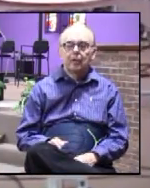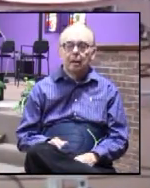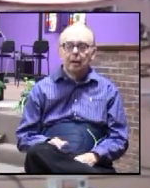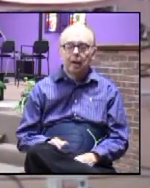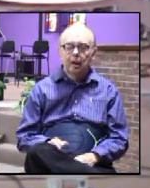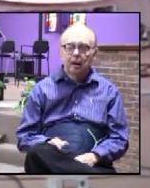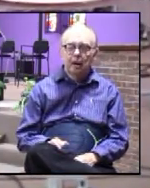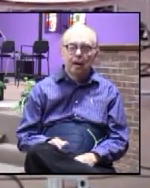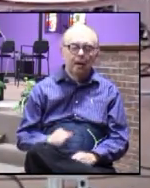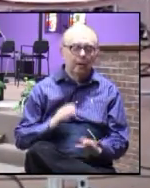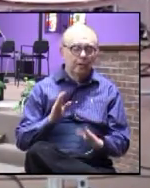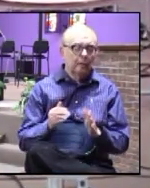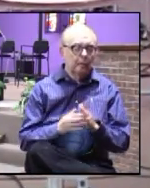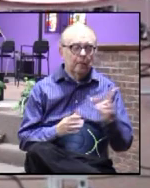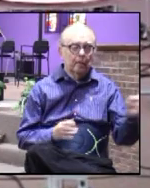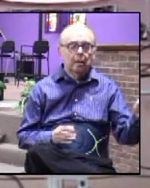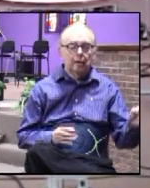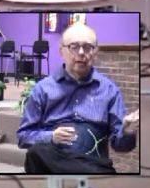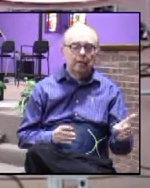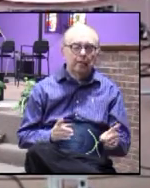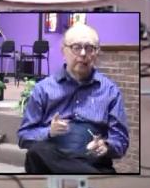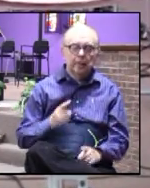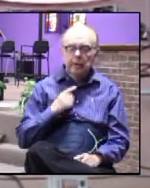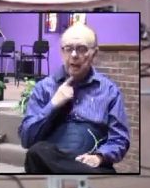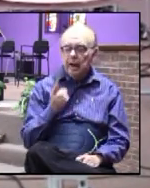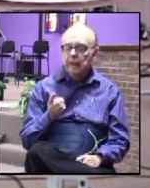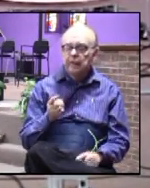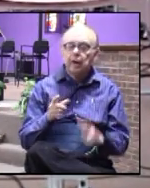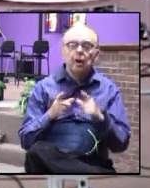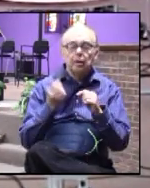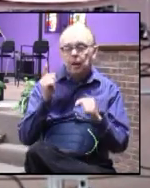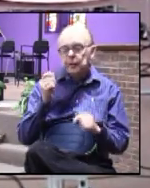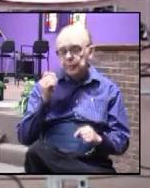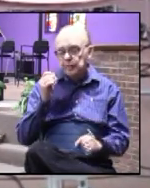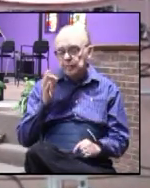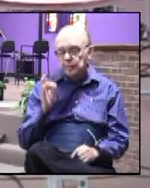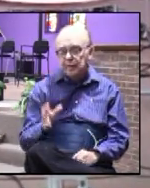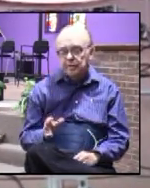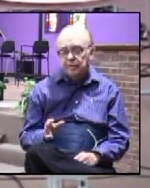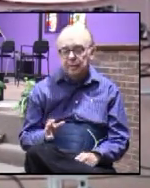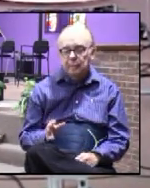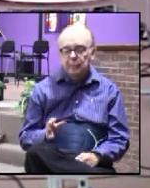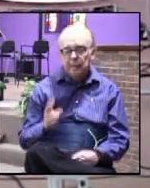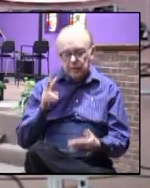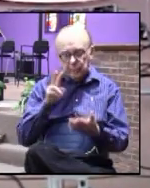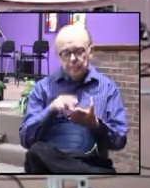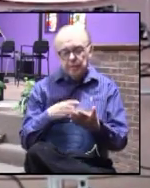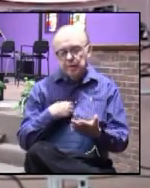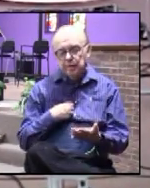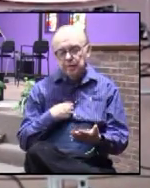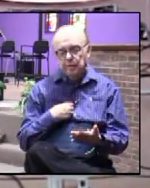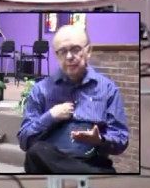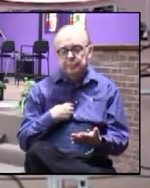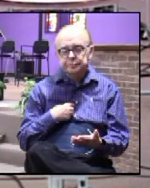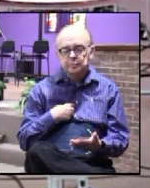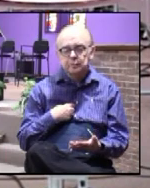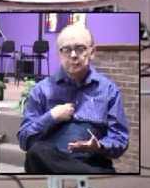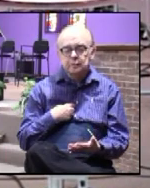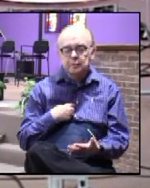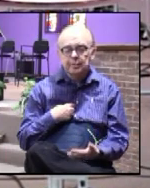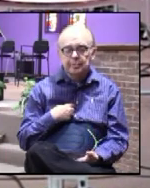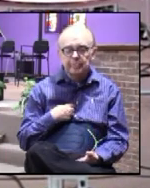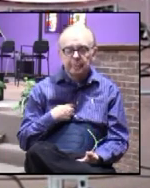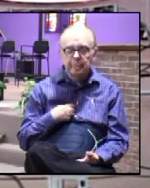as soon as I walk back there, she says, here, I got a card for you. And she read a card